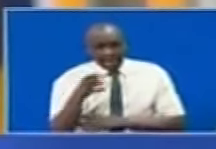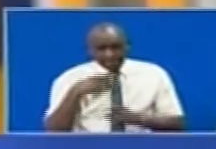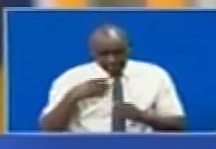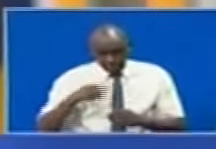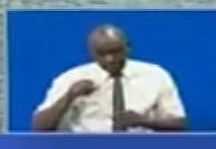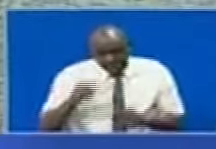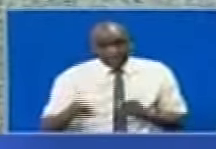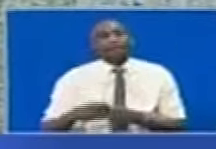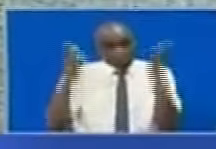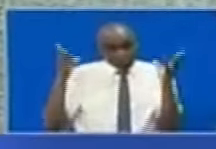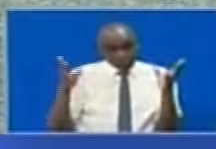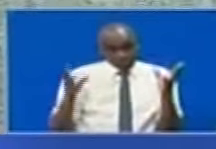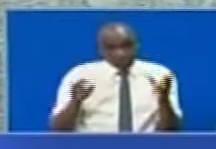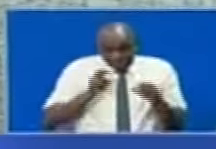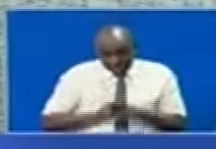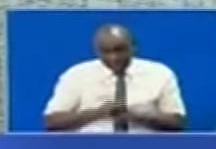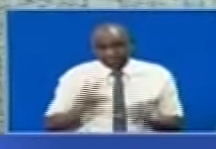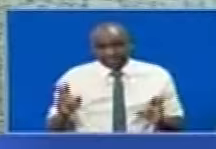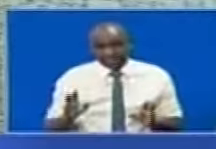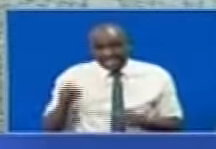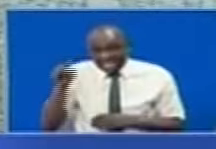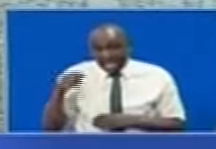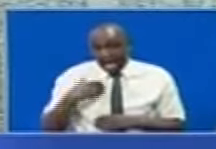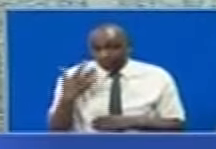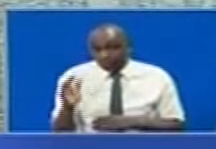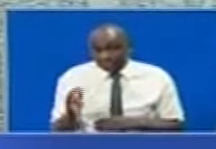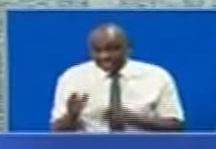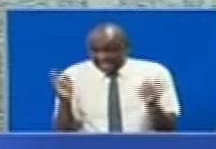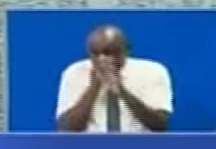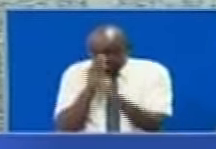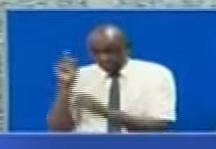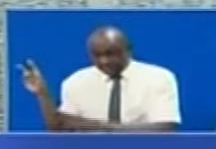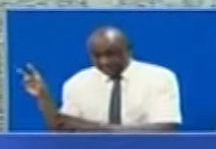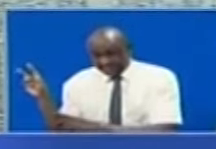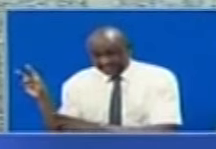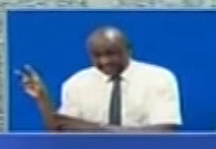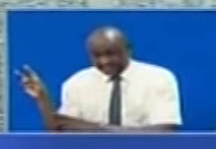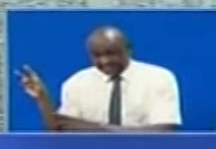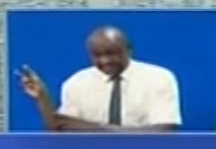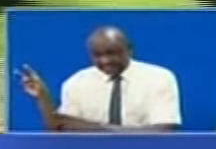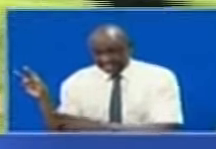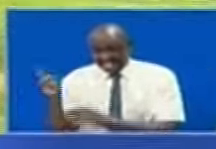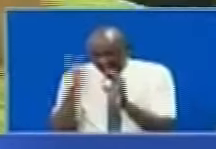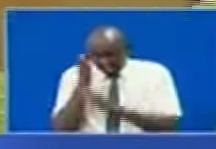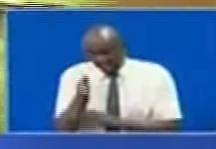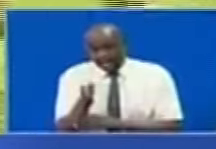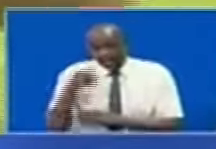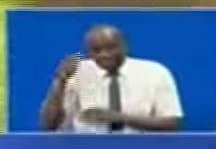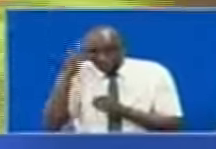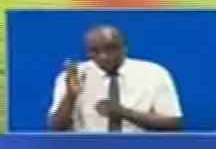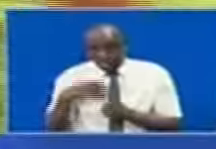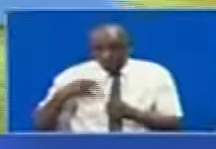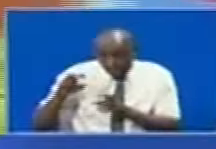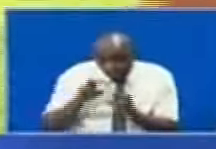this explosive. Here, one of the explosive scents is hidden in what would in real life be a crevice. He does not